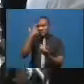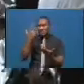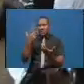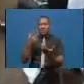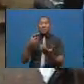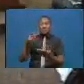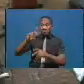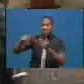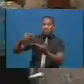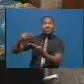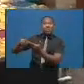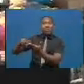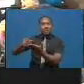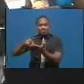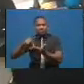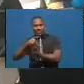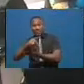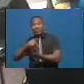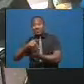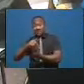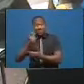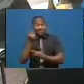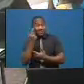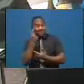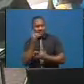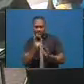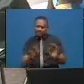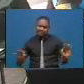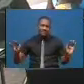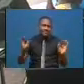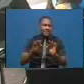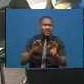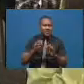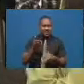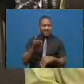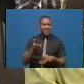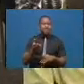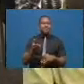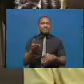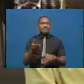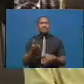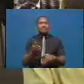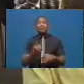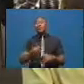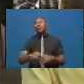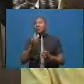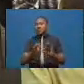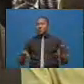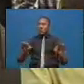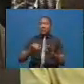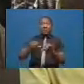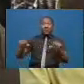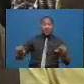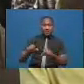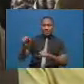the taxpayers' money. It is therefore necessary that such scarce resources are put in more productive